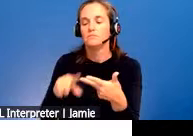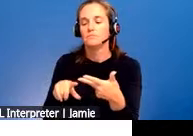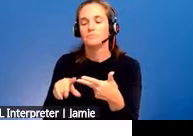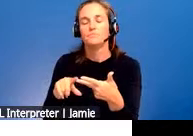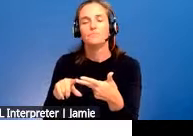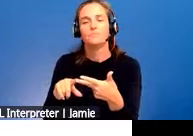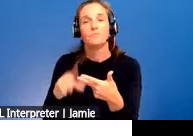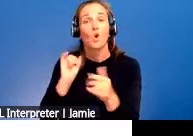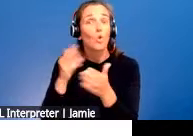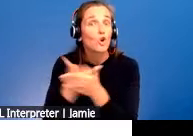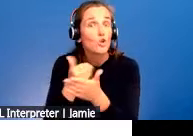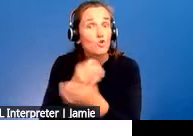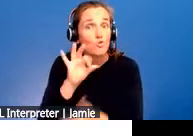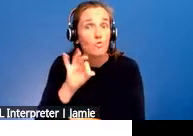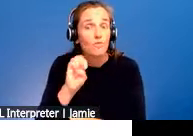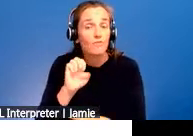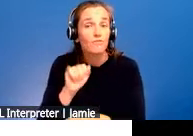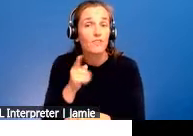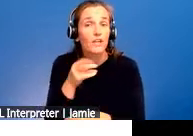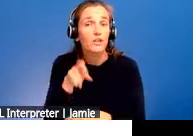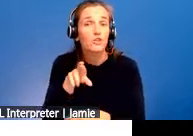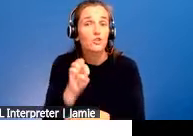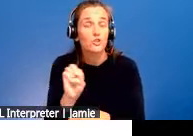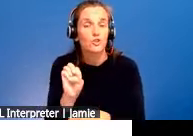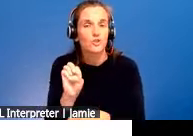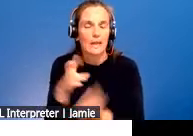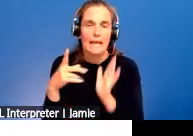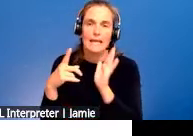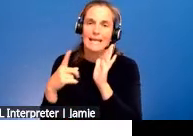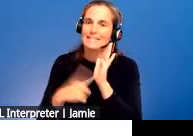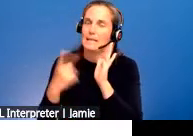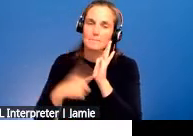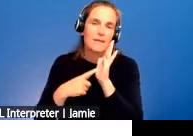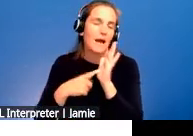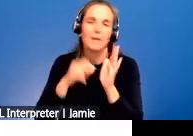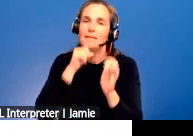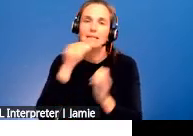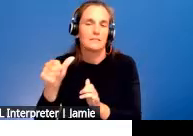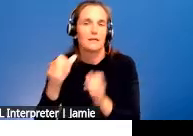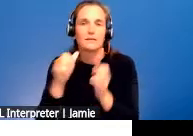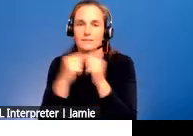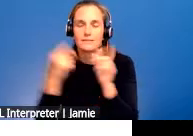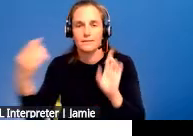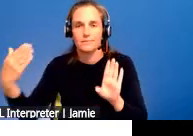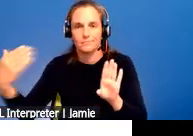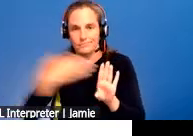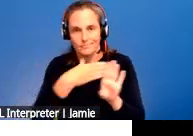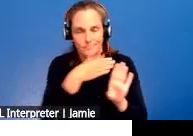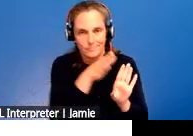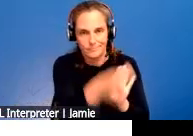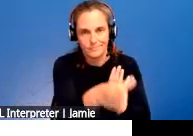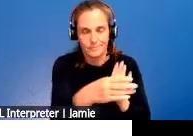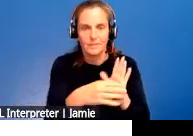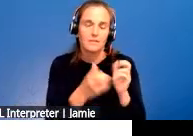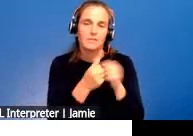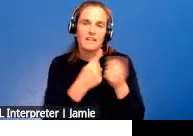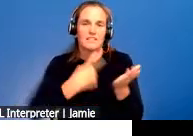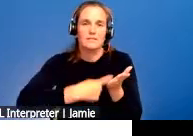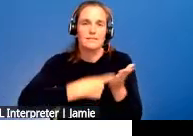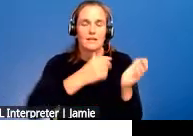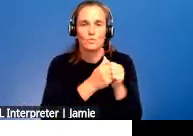a new feature, sometimes it doesn't get passed through the accessibility team. And so that's where having